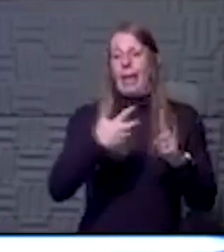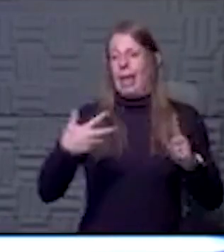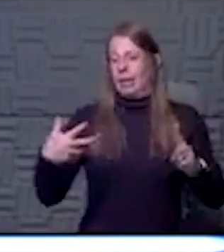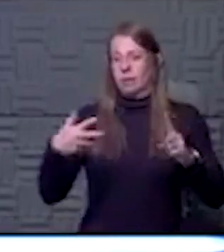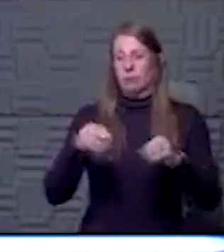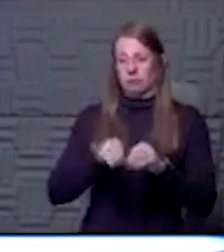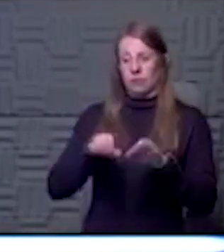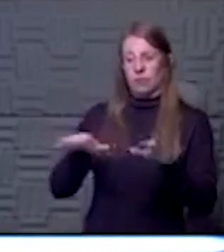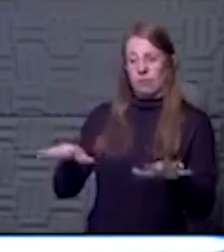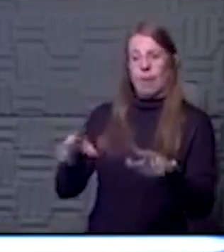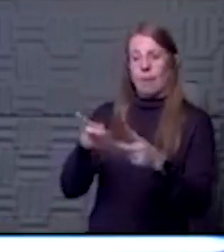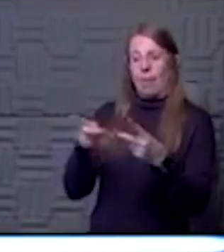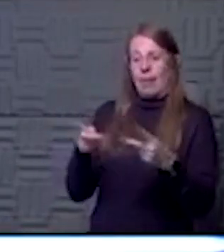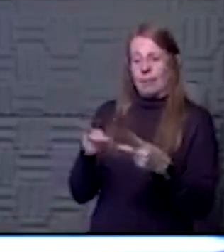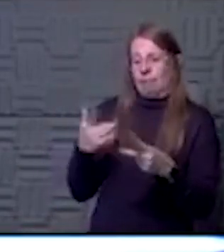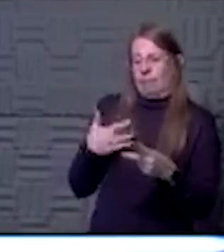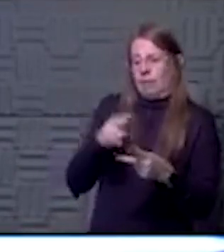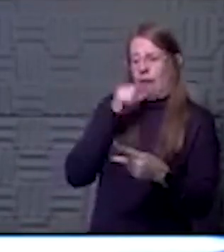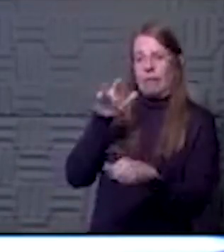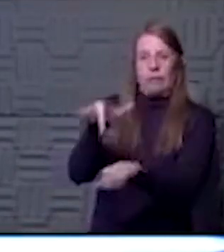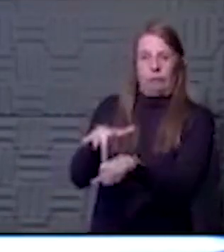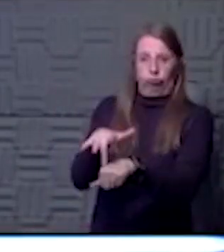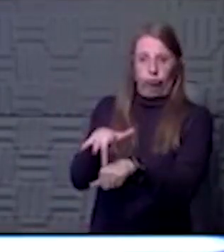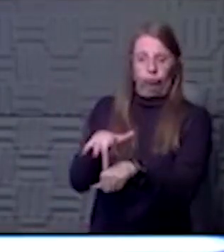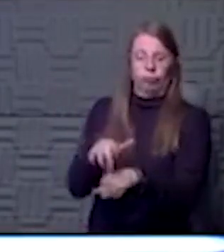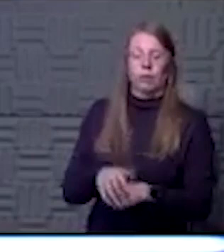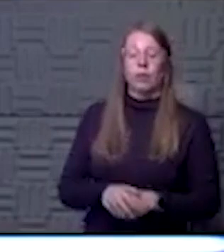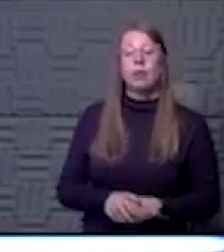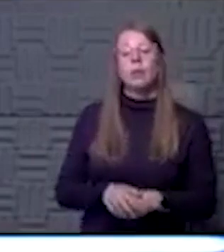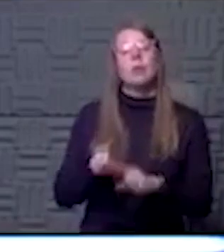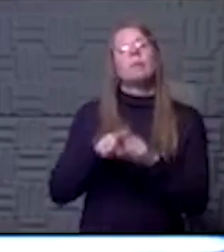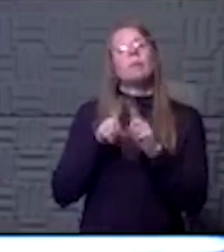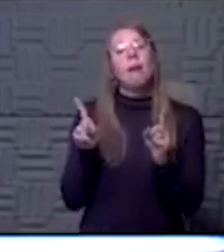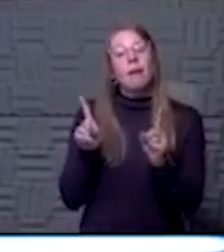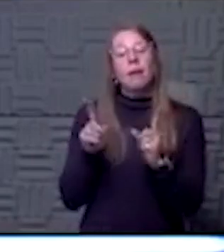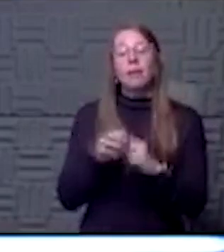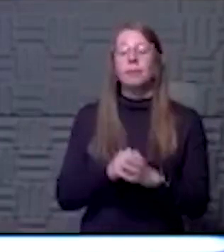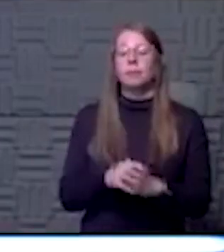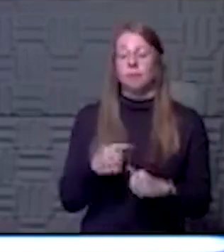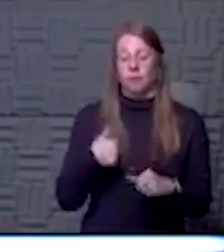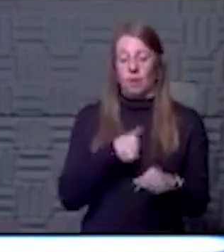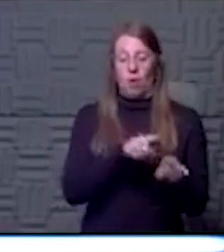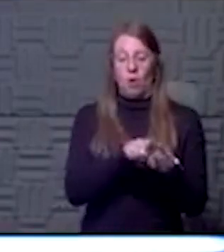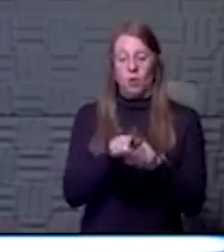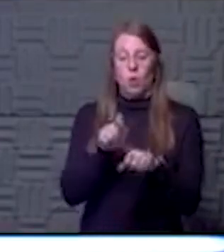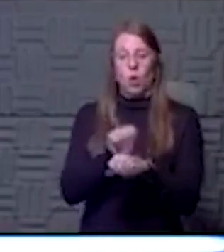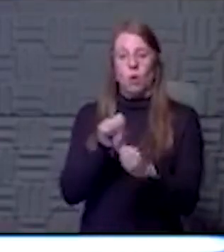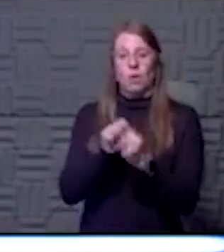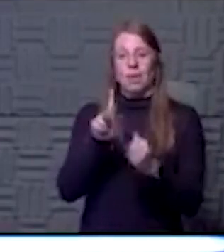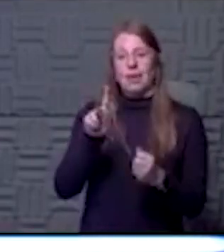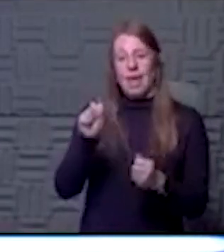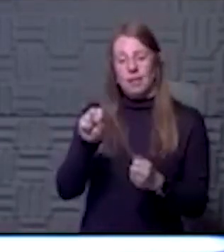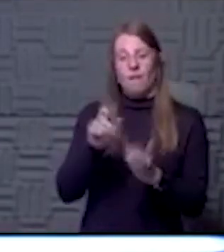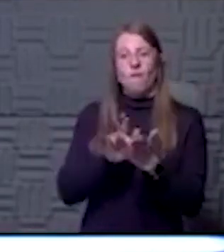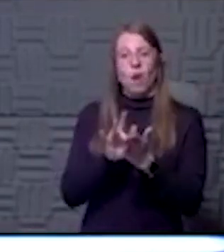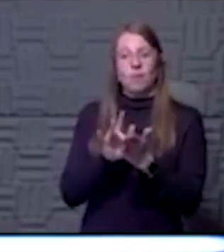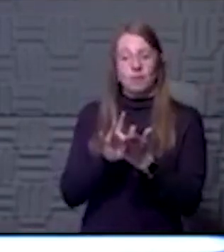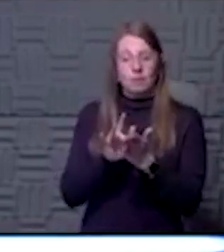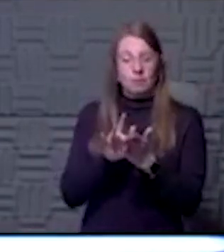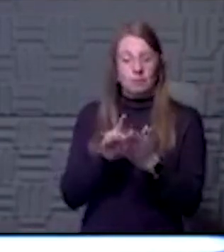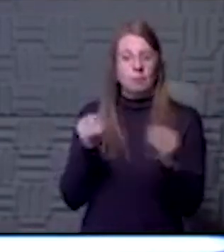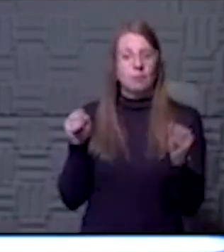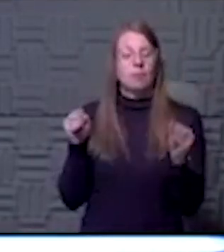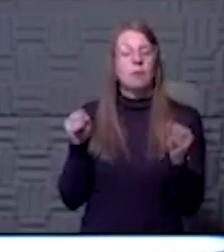to places they normally would not be. However, we are also working with Kansas Pharmacists Association and working with